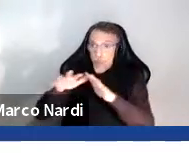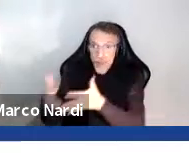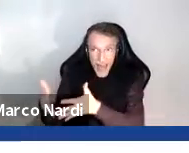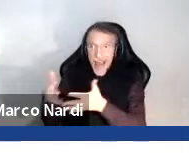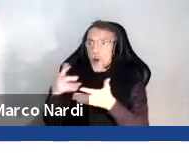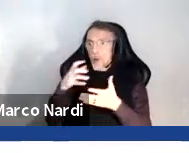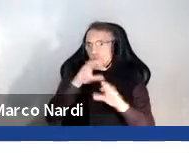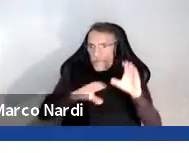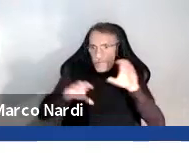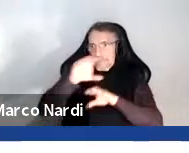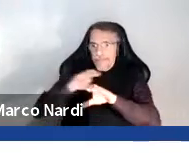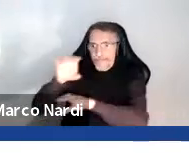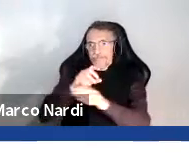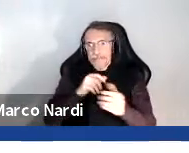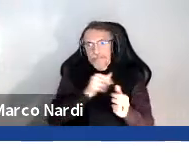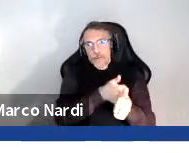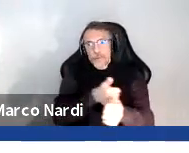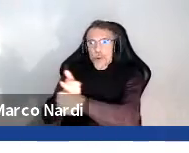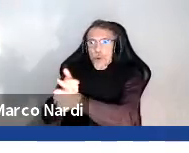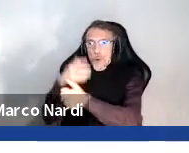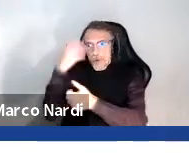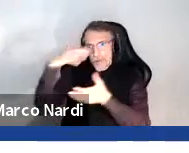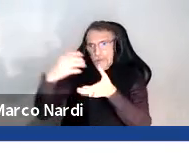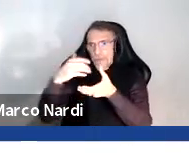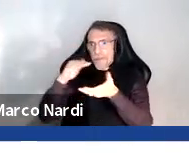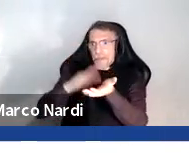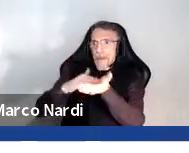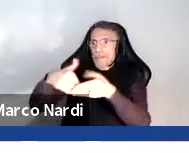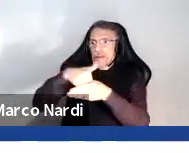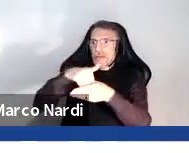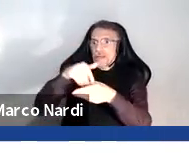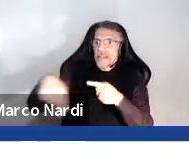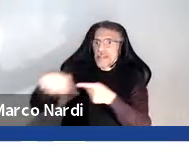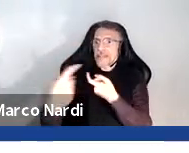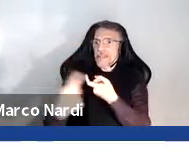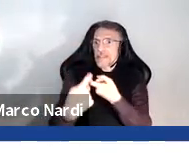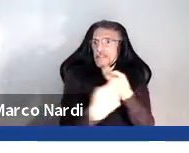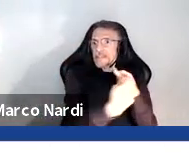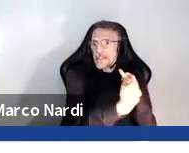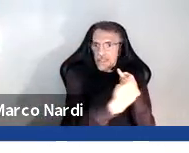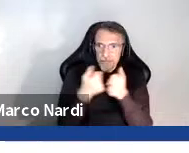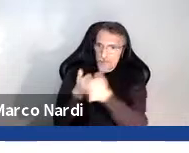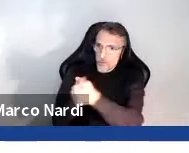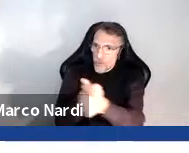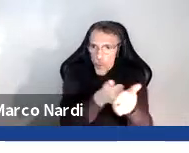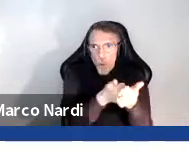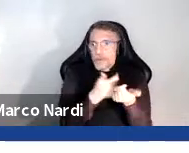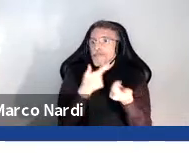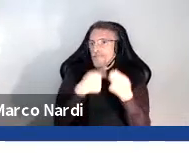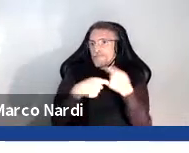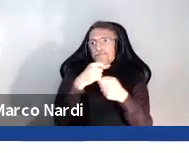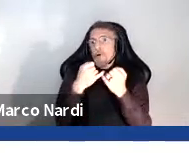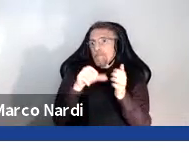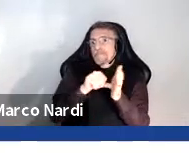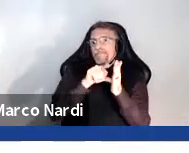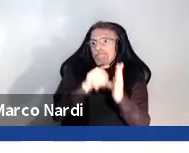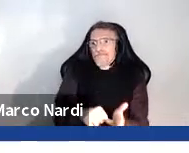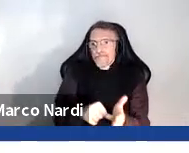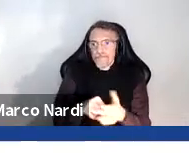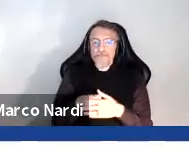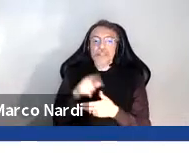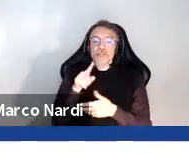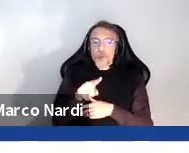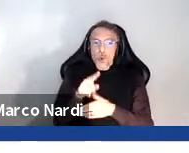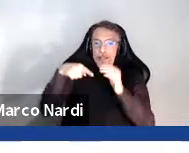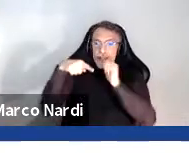to its member states according to their quotas. And the second point is, I'm going back again to the debt